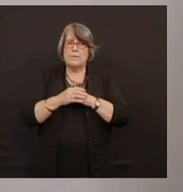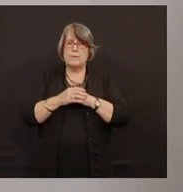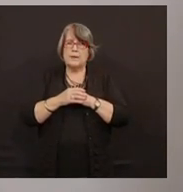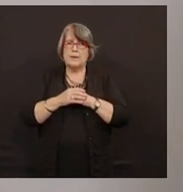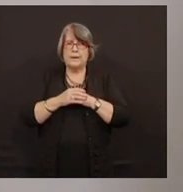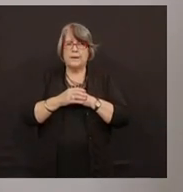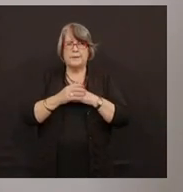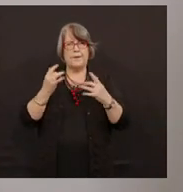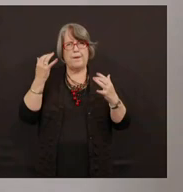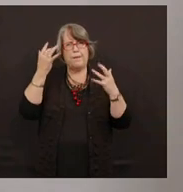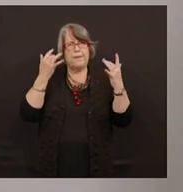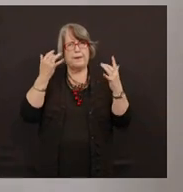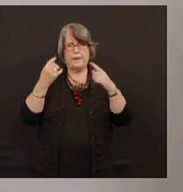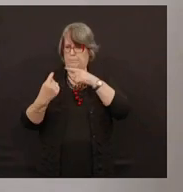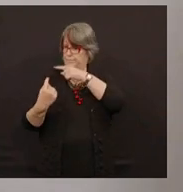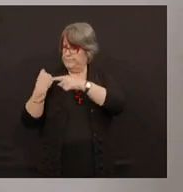Thinking about where we've been,